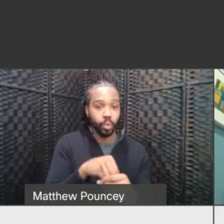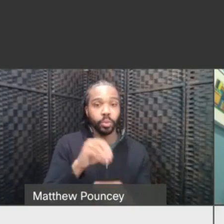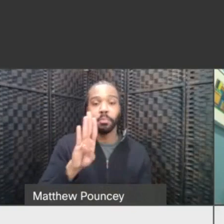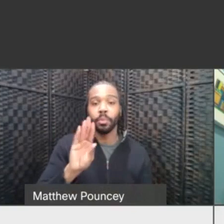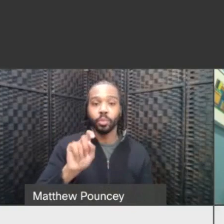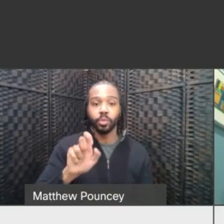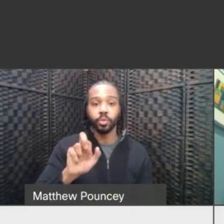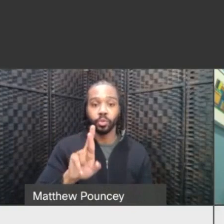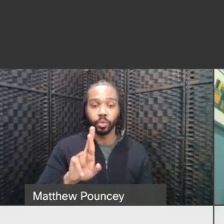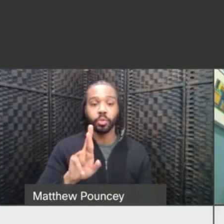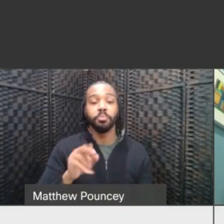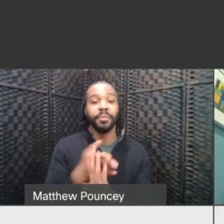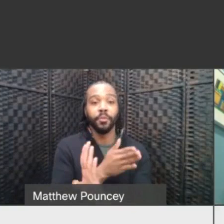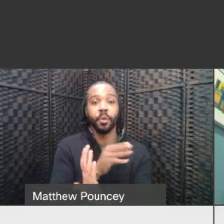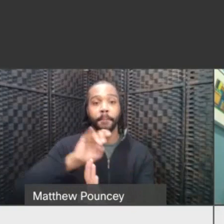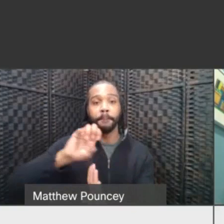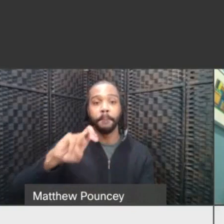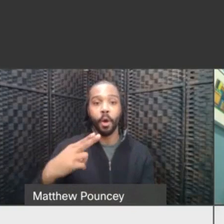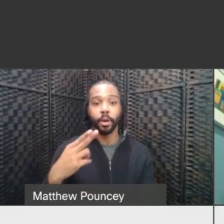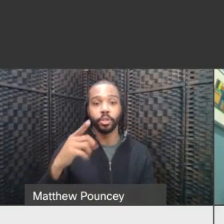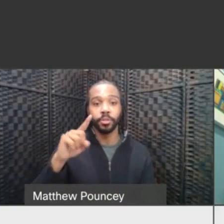1, 2022.